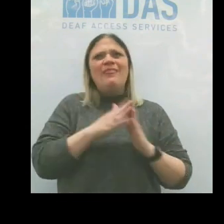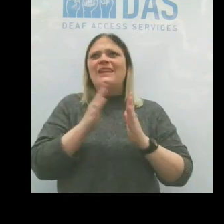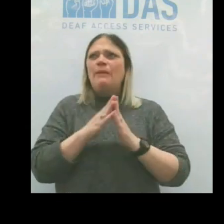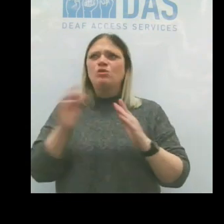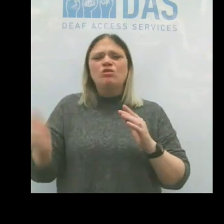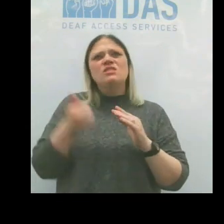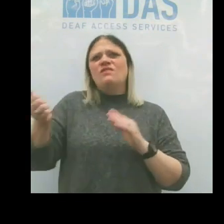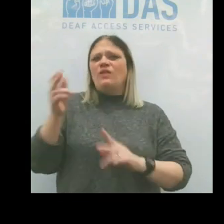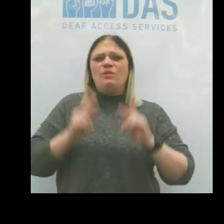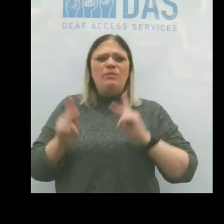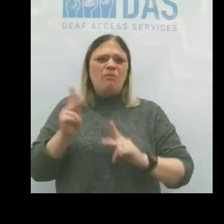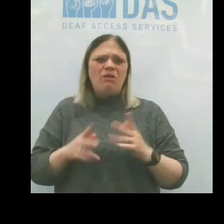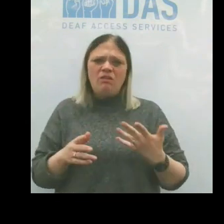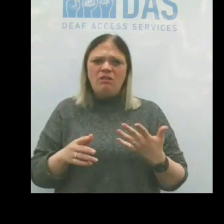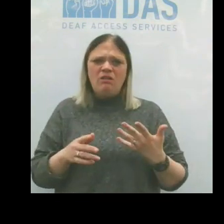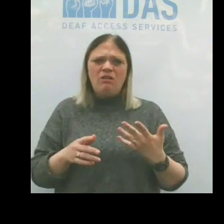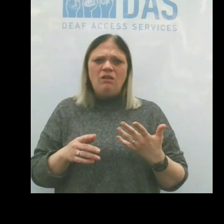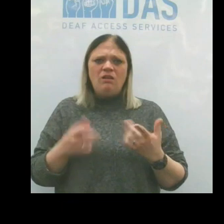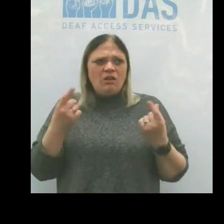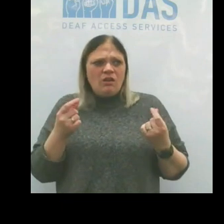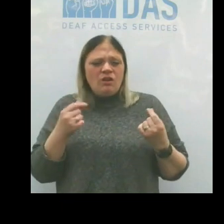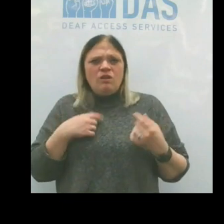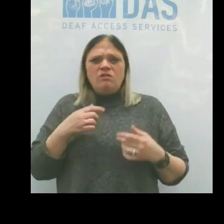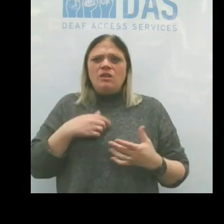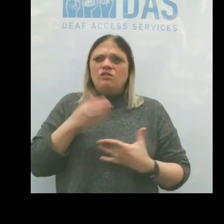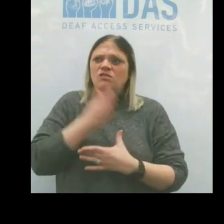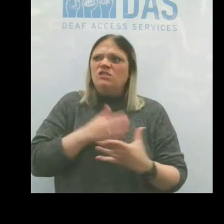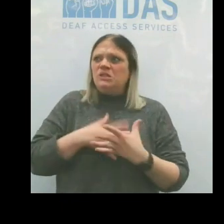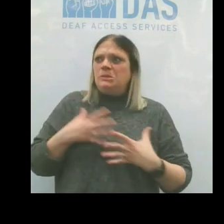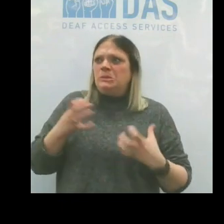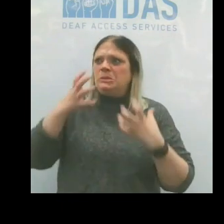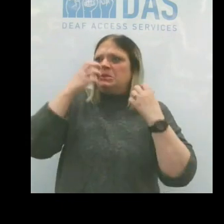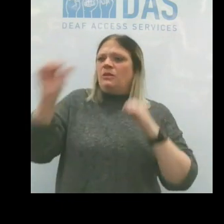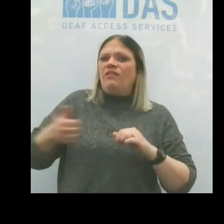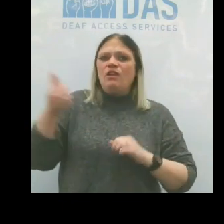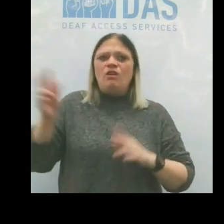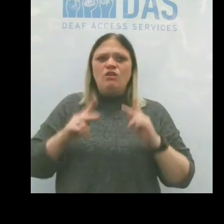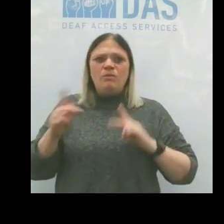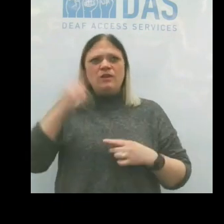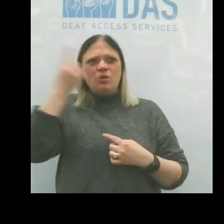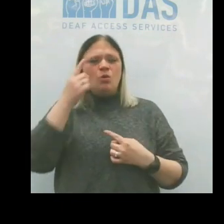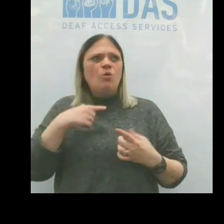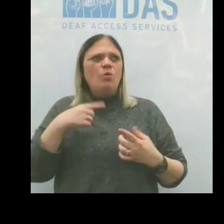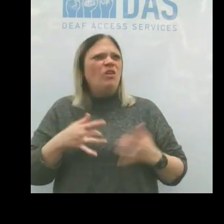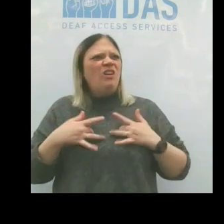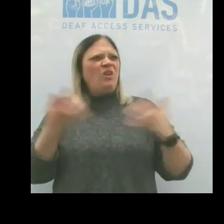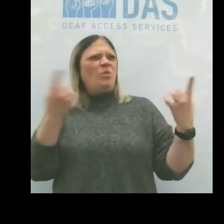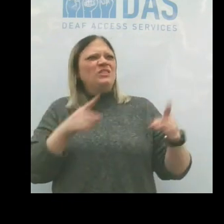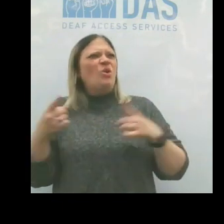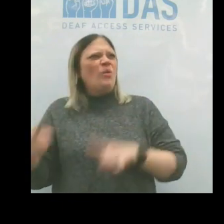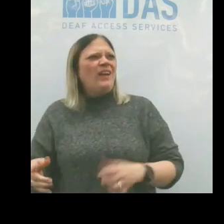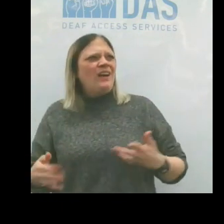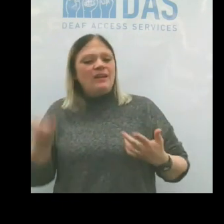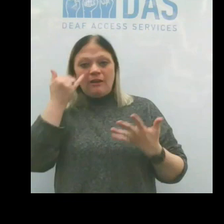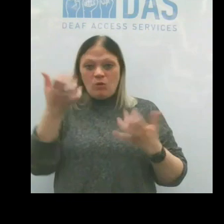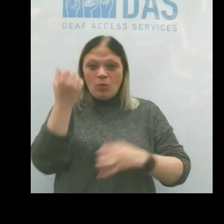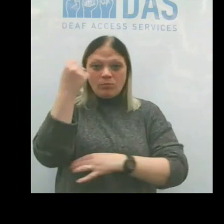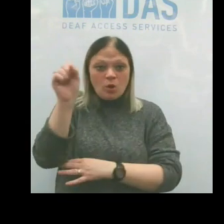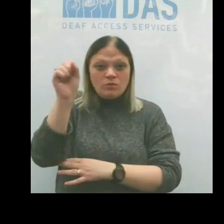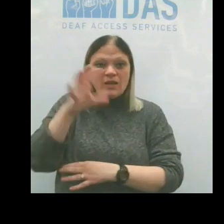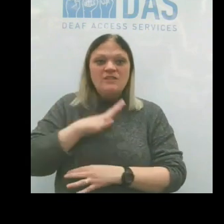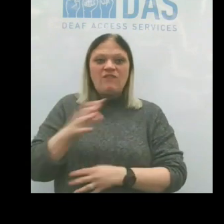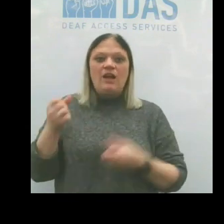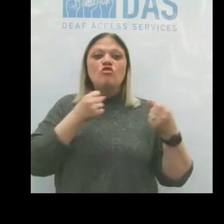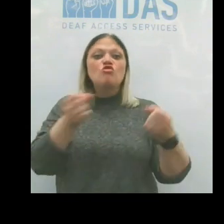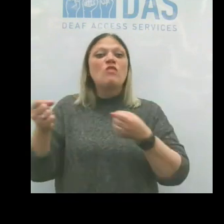individuals, because all you're doing is alienating and aggravating the other individuals who are wondering what the heck's going on. If you want to protest, come